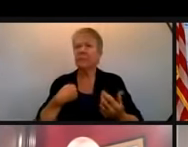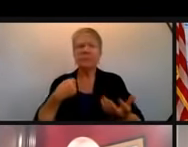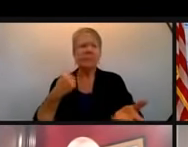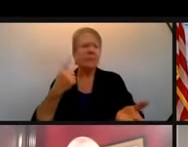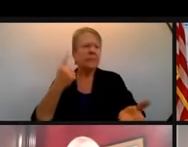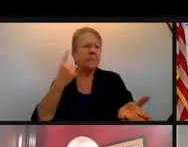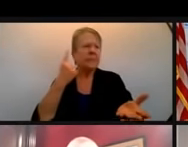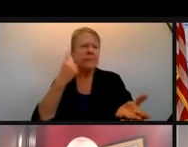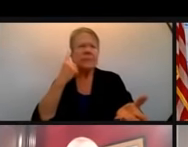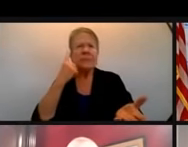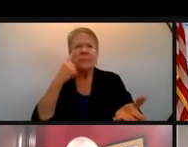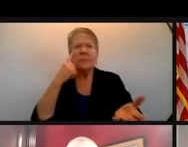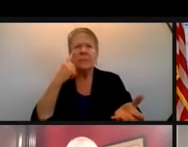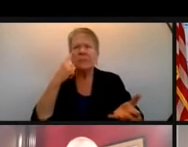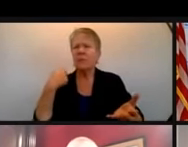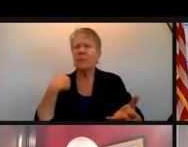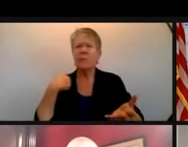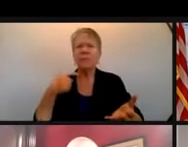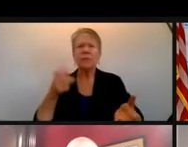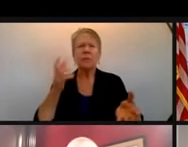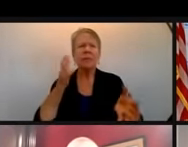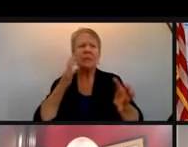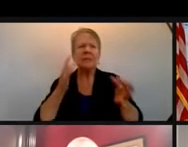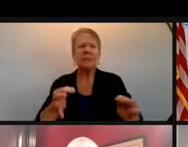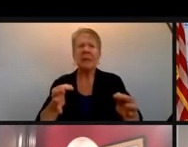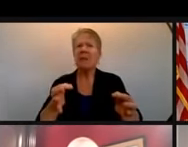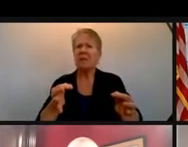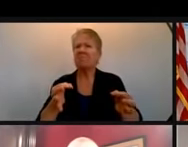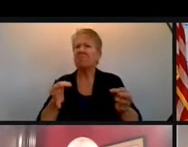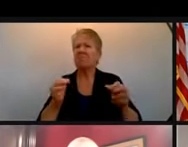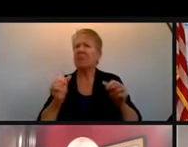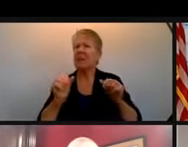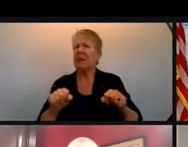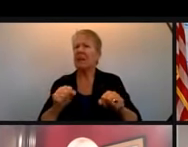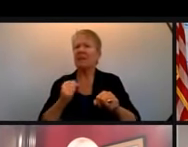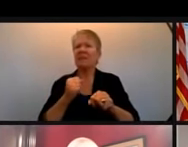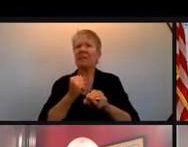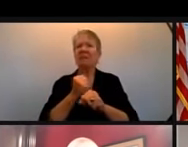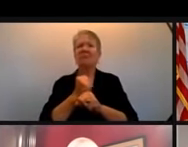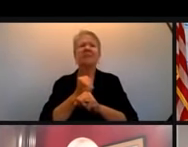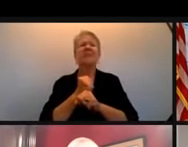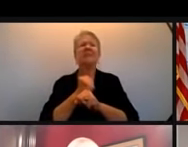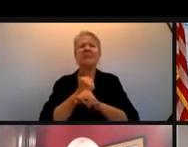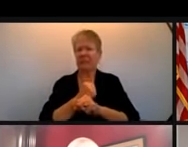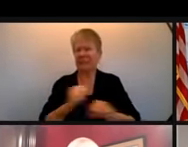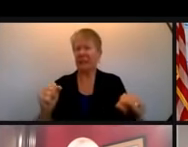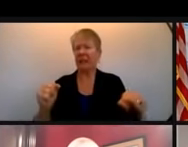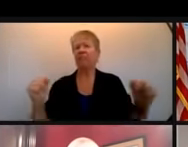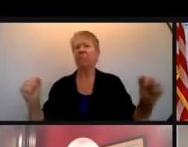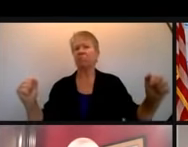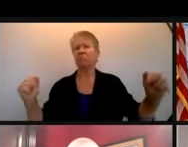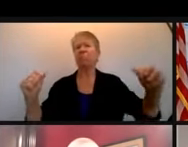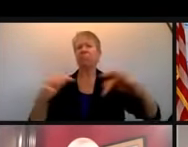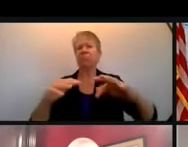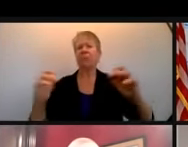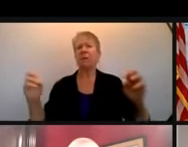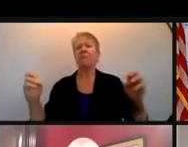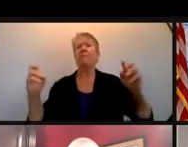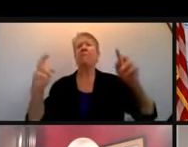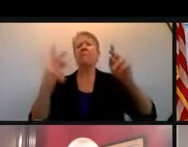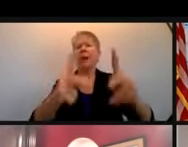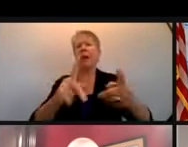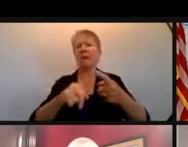that we are able to safely get back together in our usual spot in the War Memorial. We're going